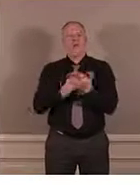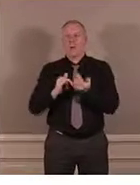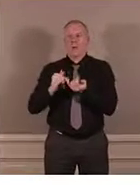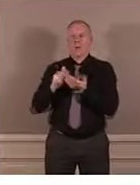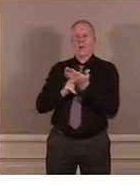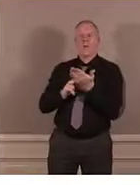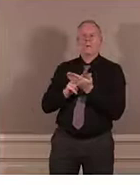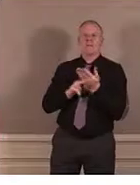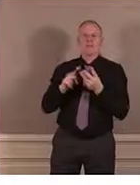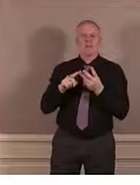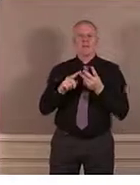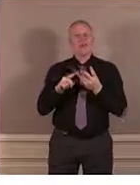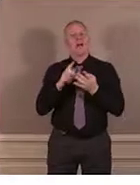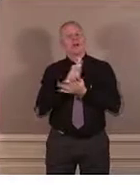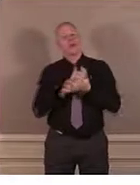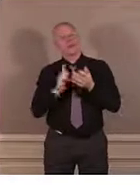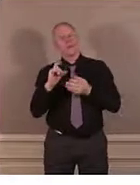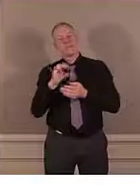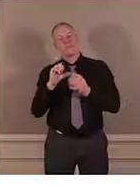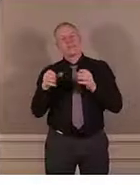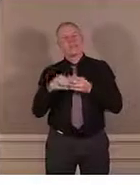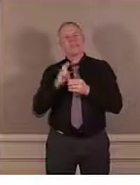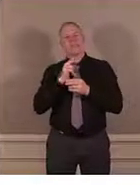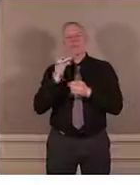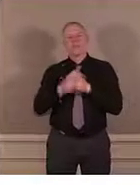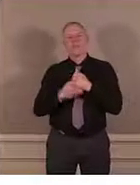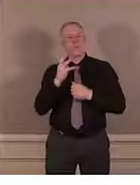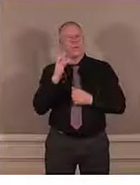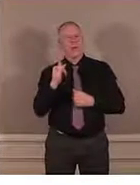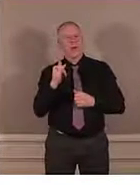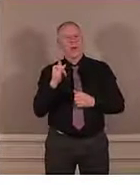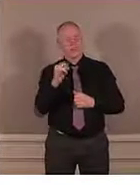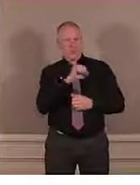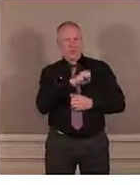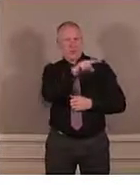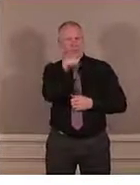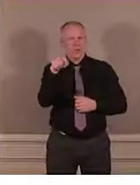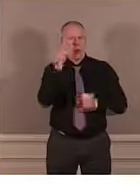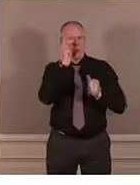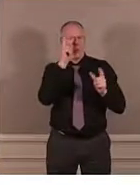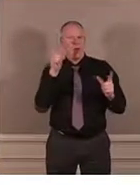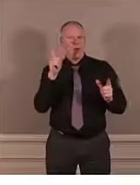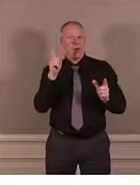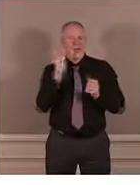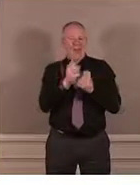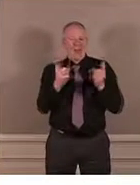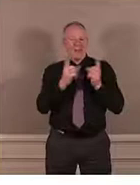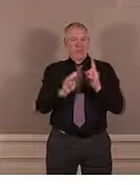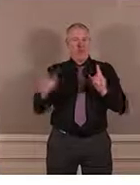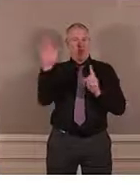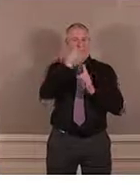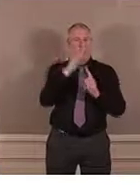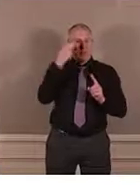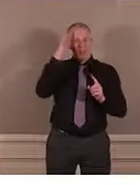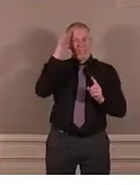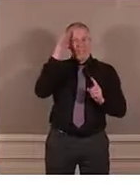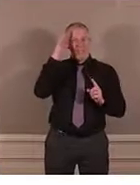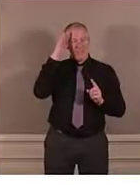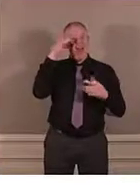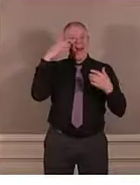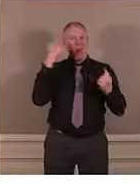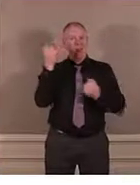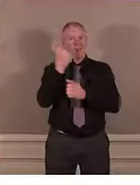users. And some data sets were incomplete because, as you're probably aware, not everybody in Ireland who